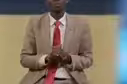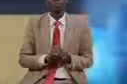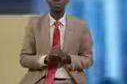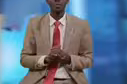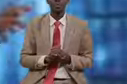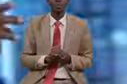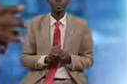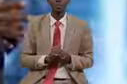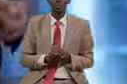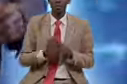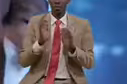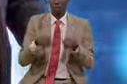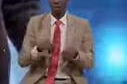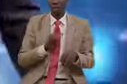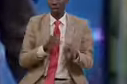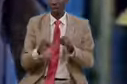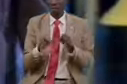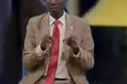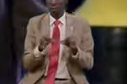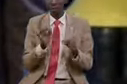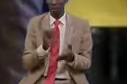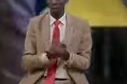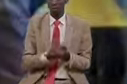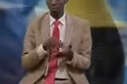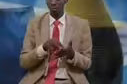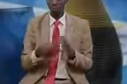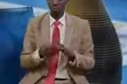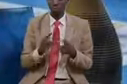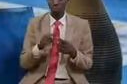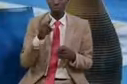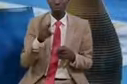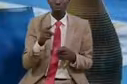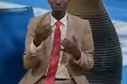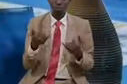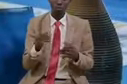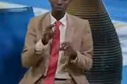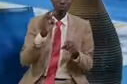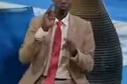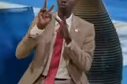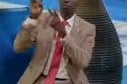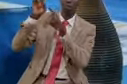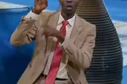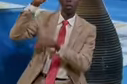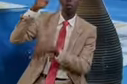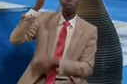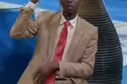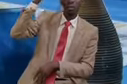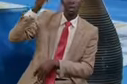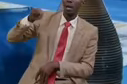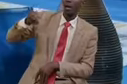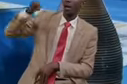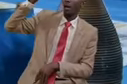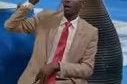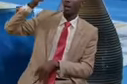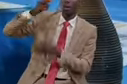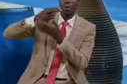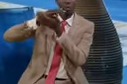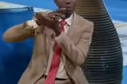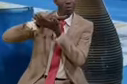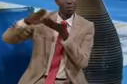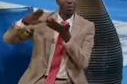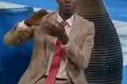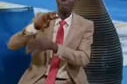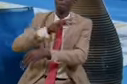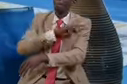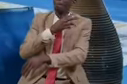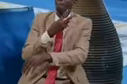Can I explain that to you? Look at God, high, holy, mighty,